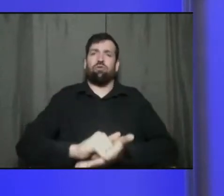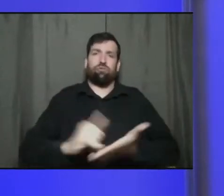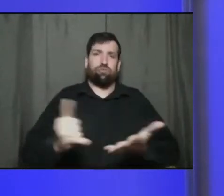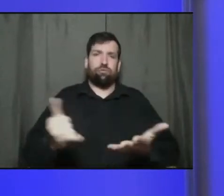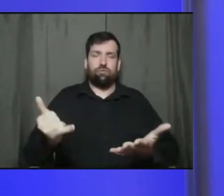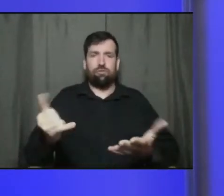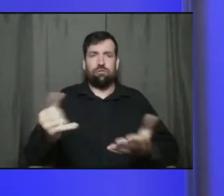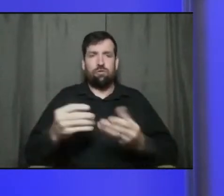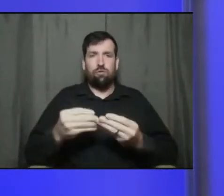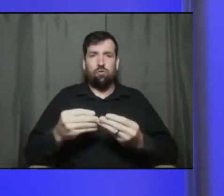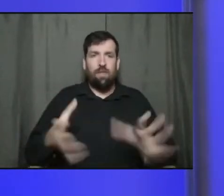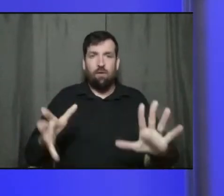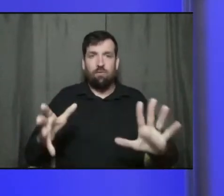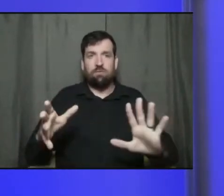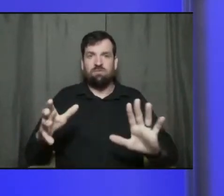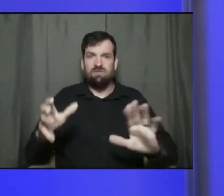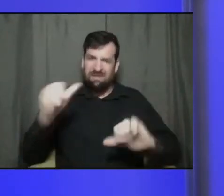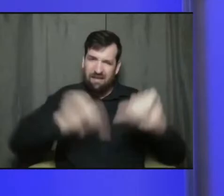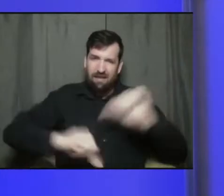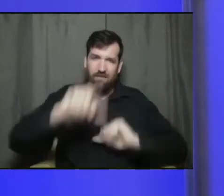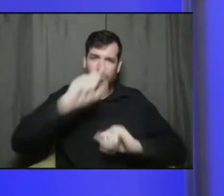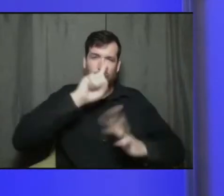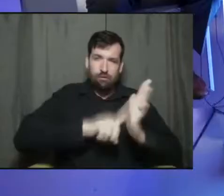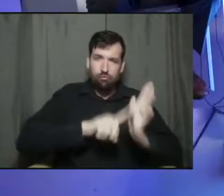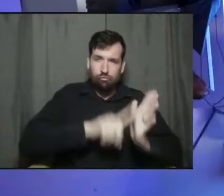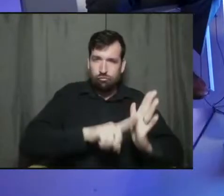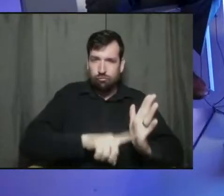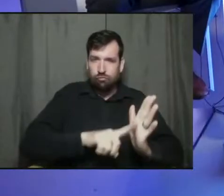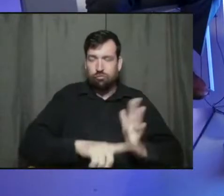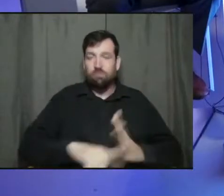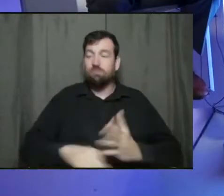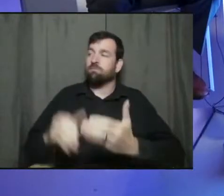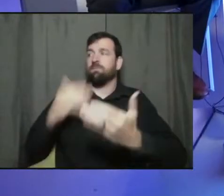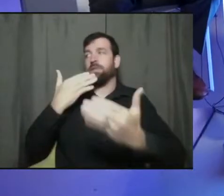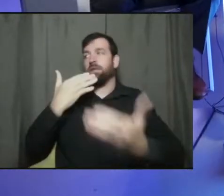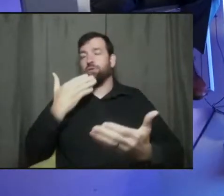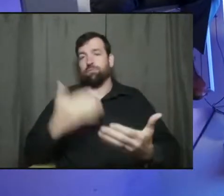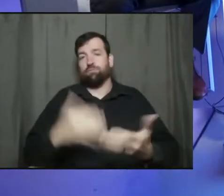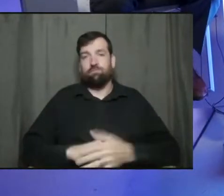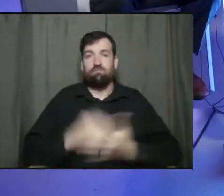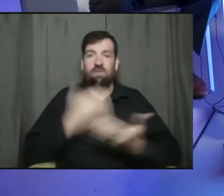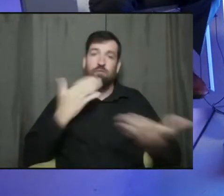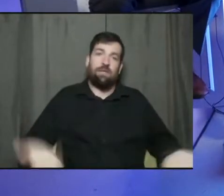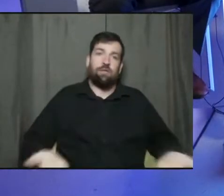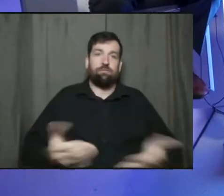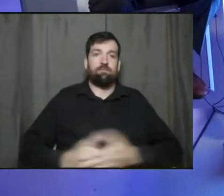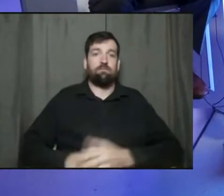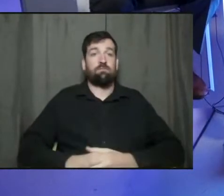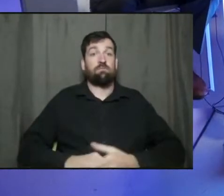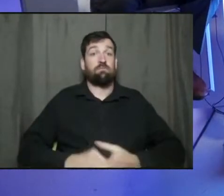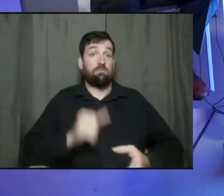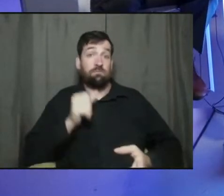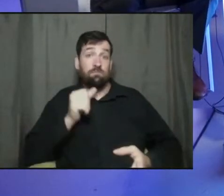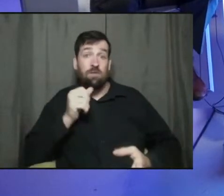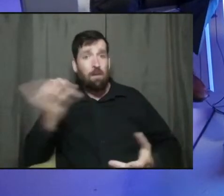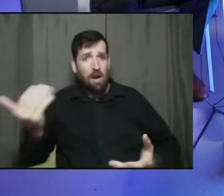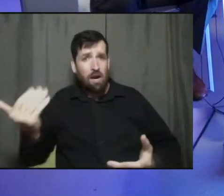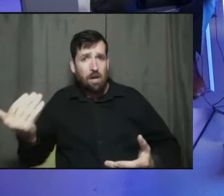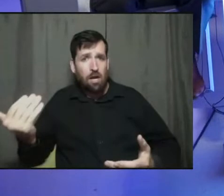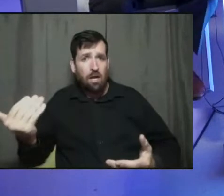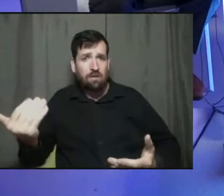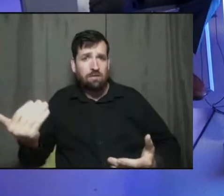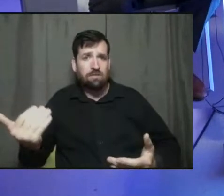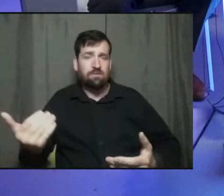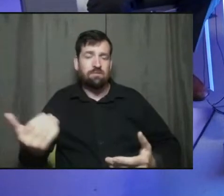endless scientific research. So, thank you, and You're thanks welcome. for being here You today. bet. Don't let me hang. Come on. I'm Here sorry. we